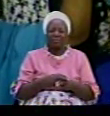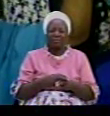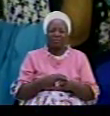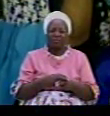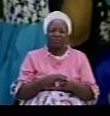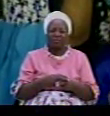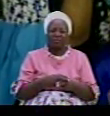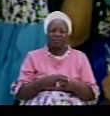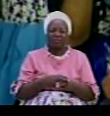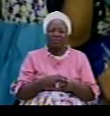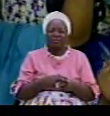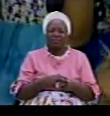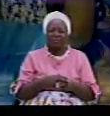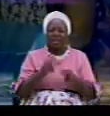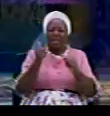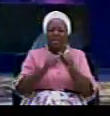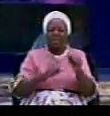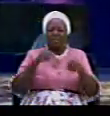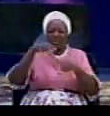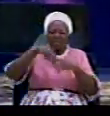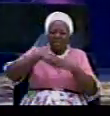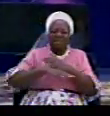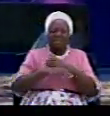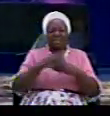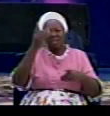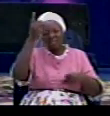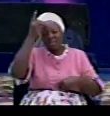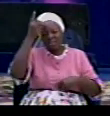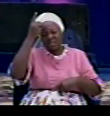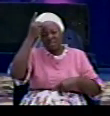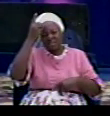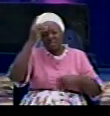Every internal disease, cancer,